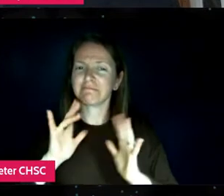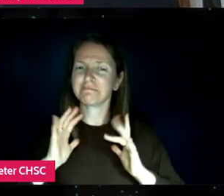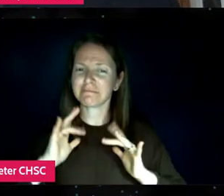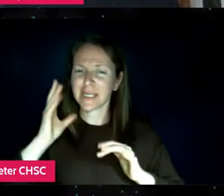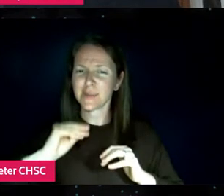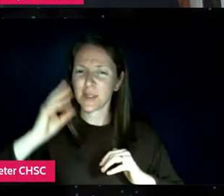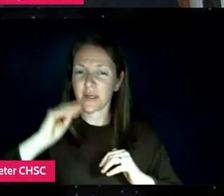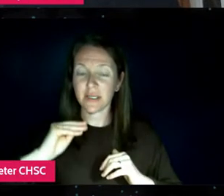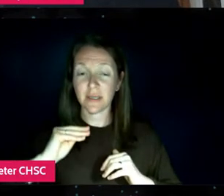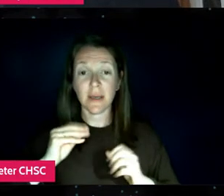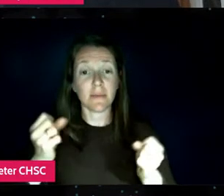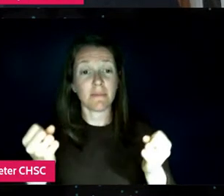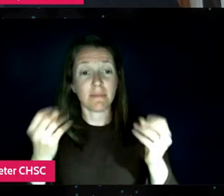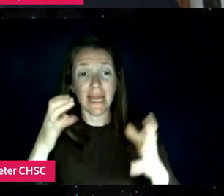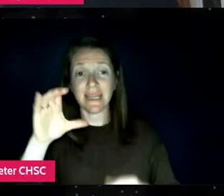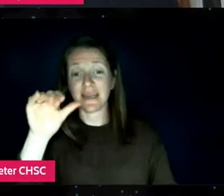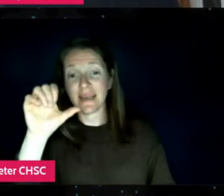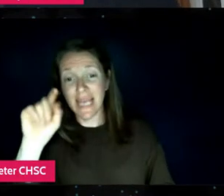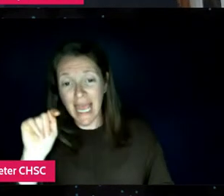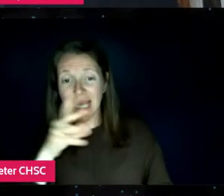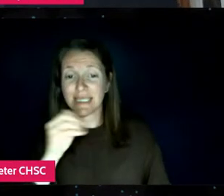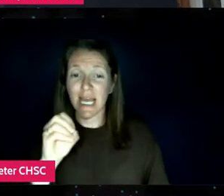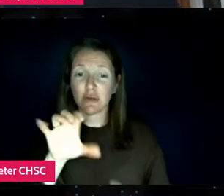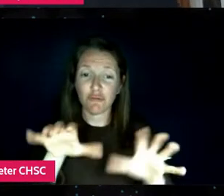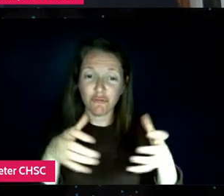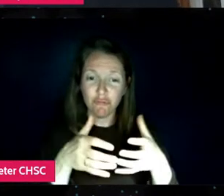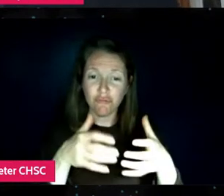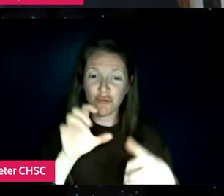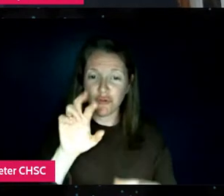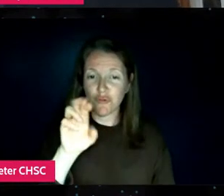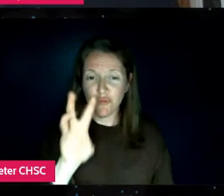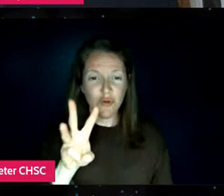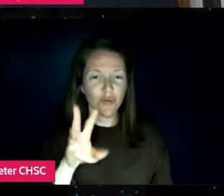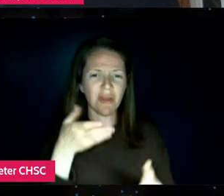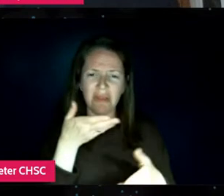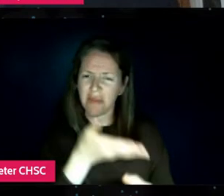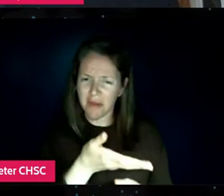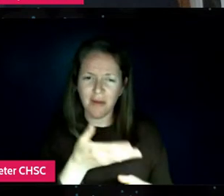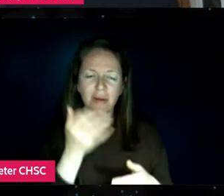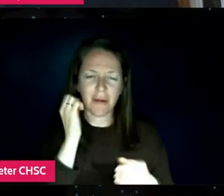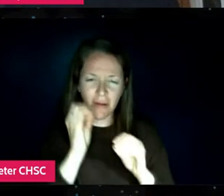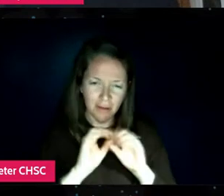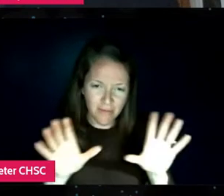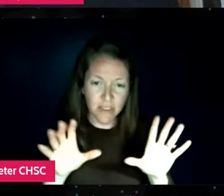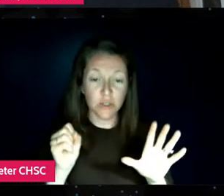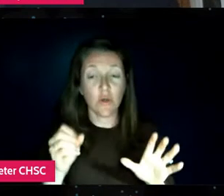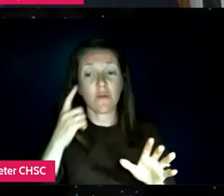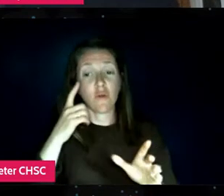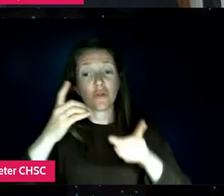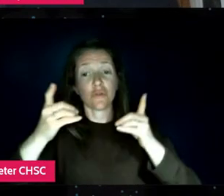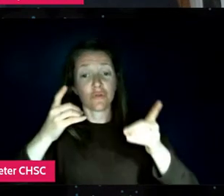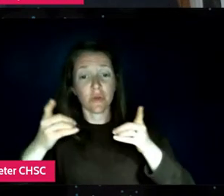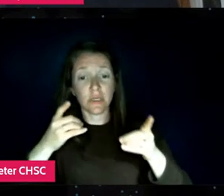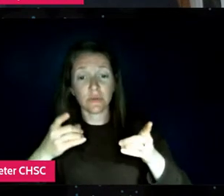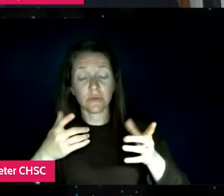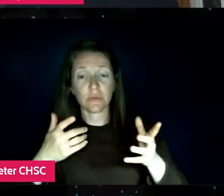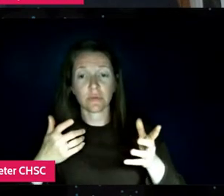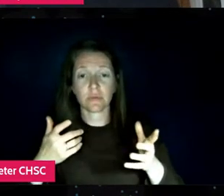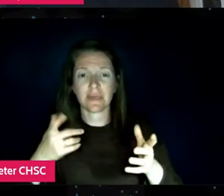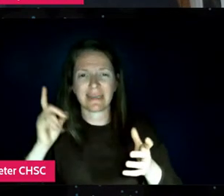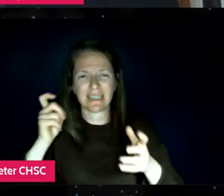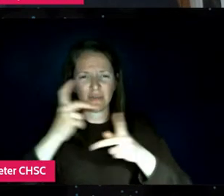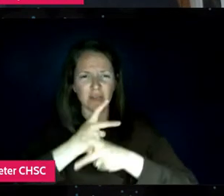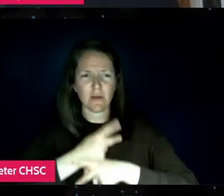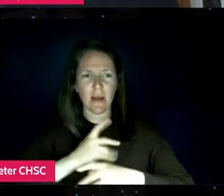know, many of the cast and crew obviously were there. So we really, on the directing end, we just had to kind of like, you know, figure out, you know, ways